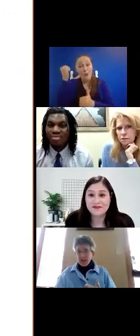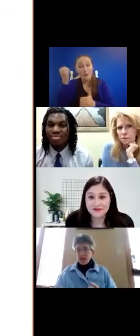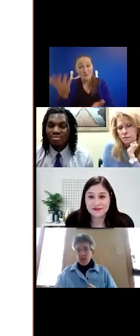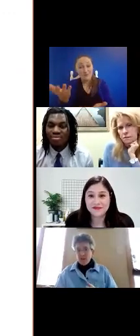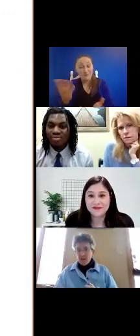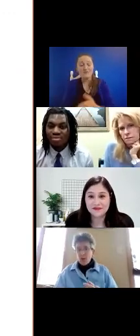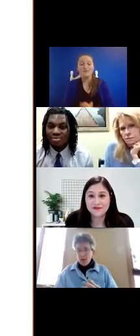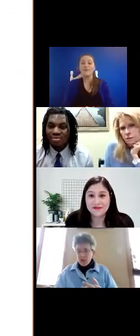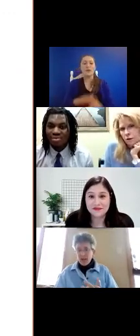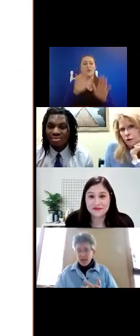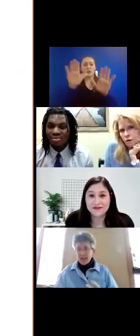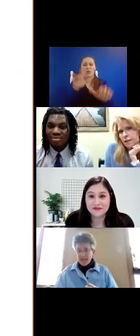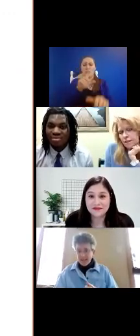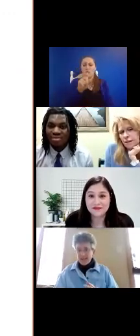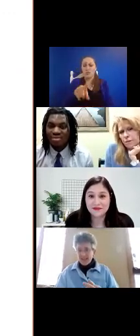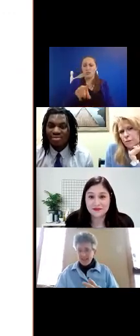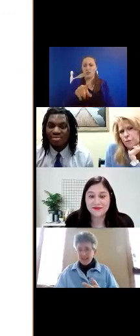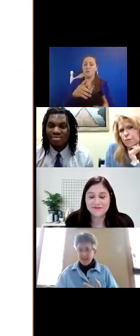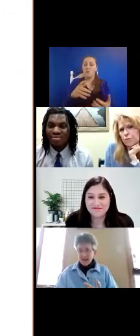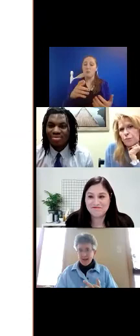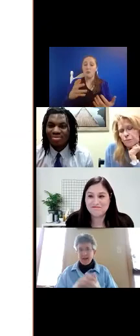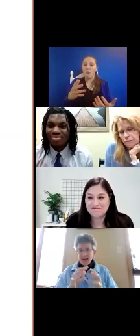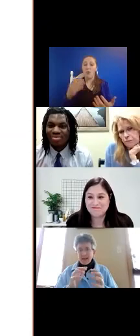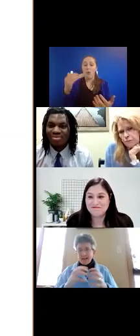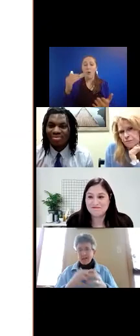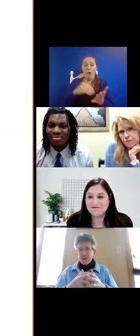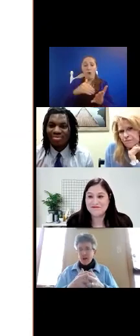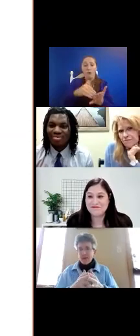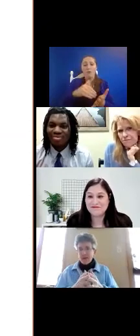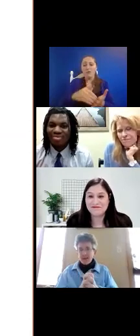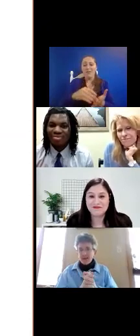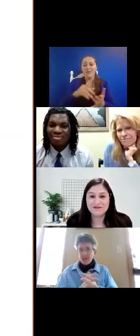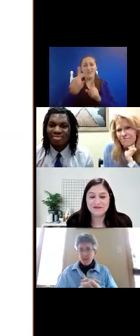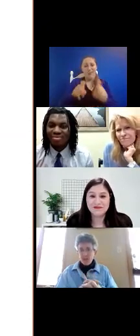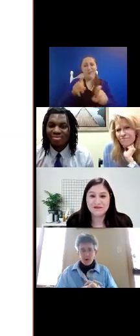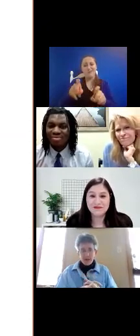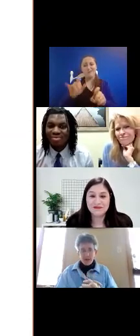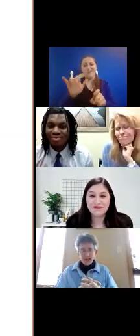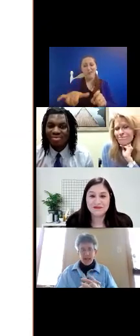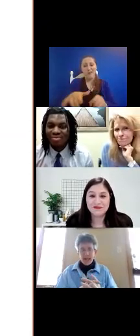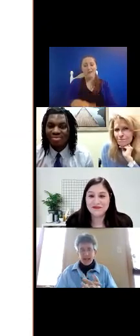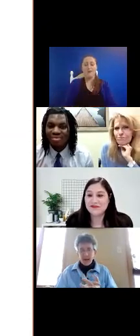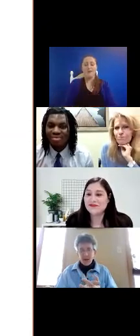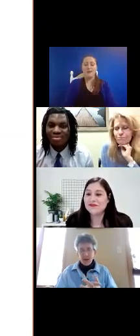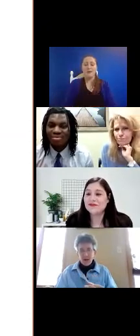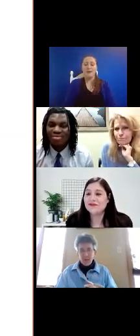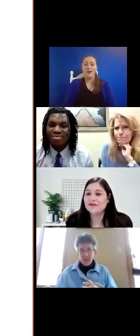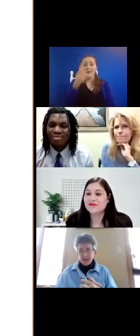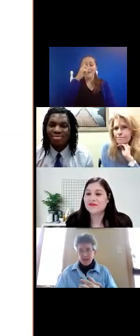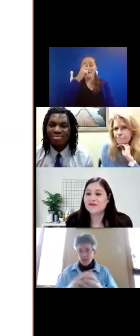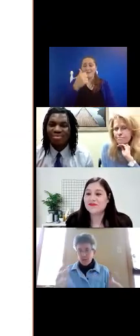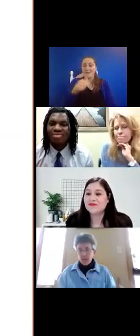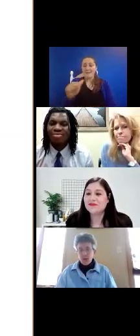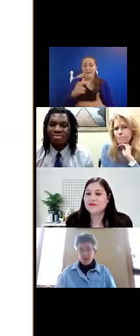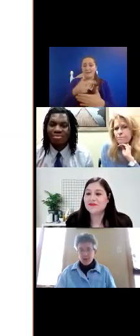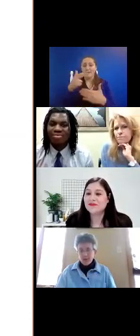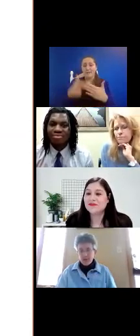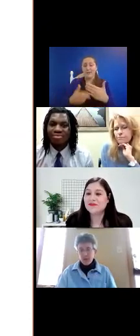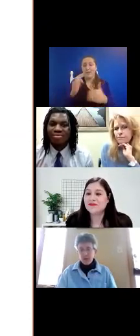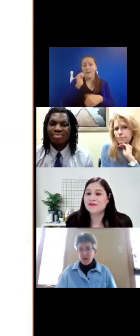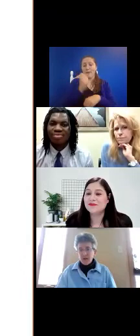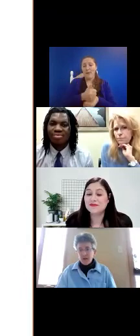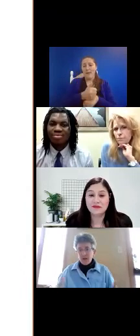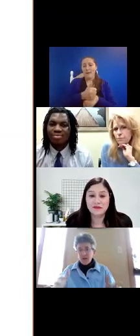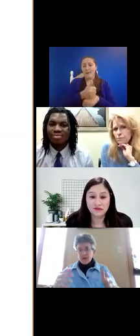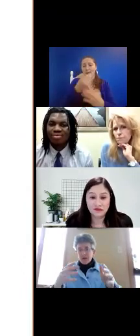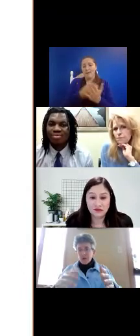question, and it's often a question I get. And so I think it's important in any outcome-based or performance-based